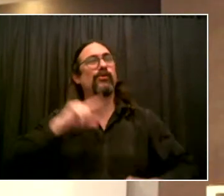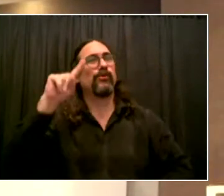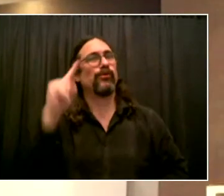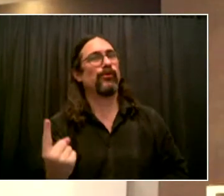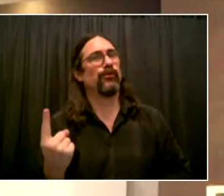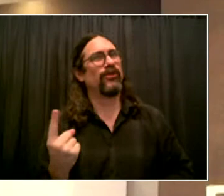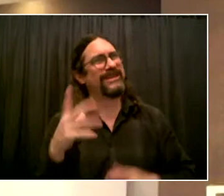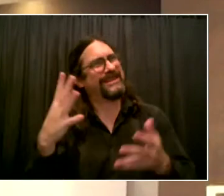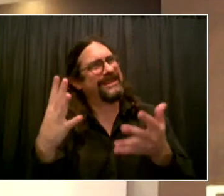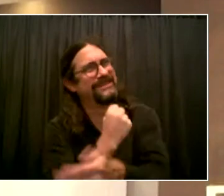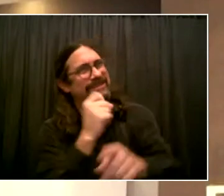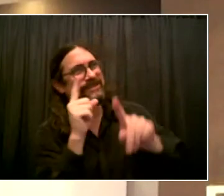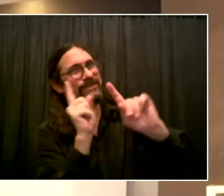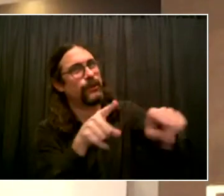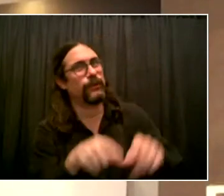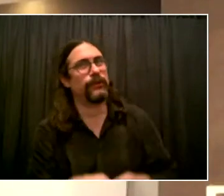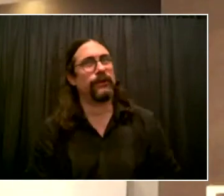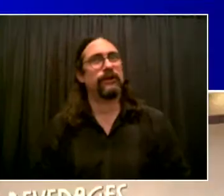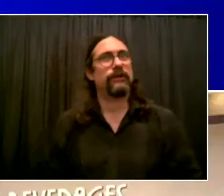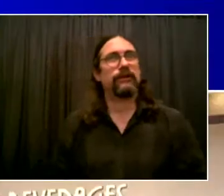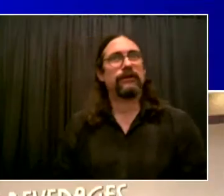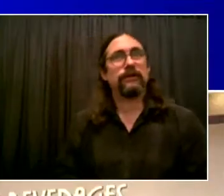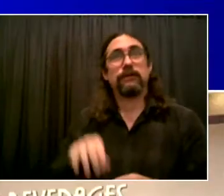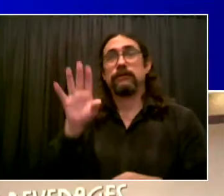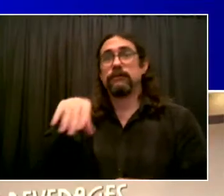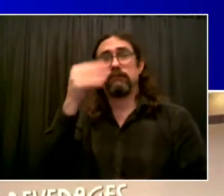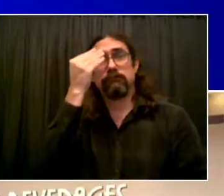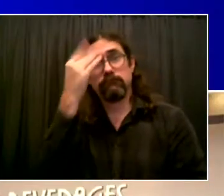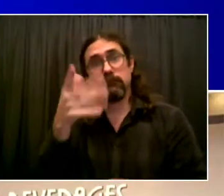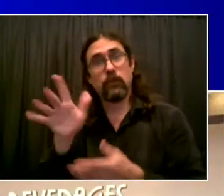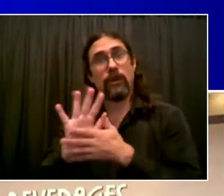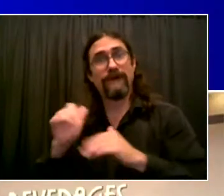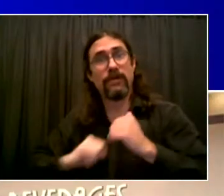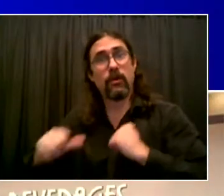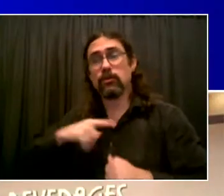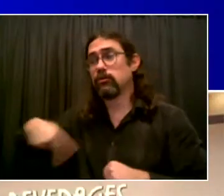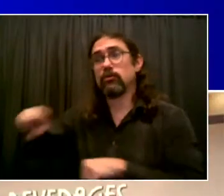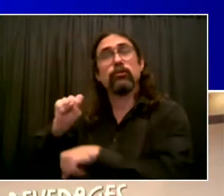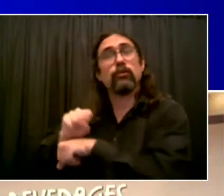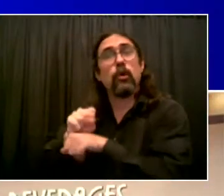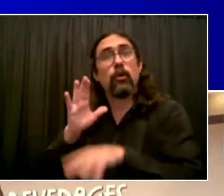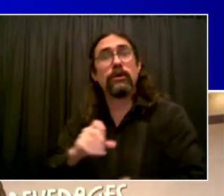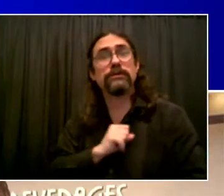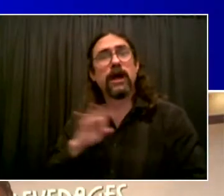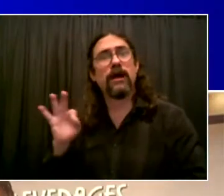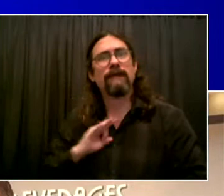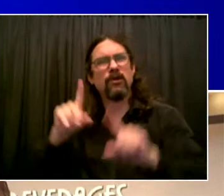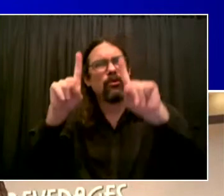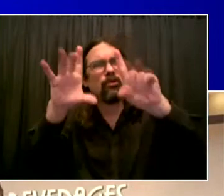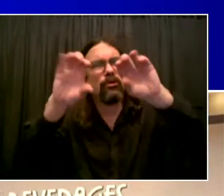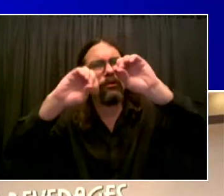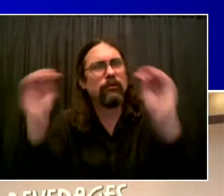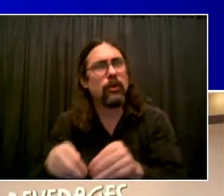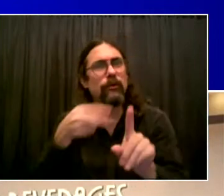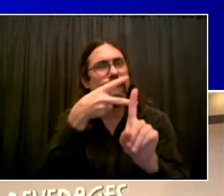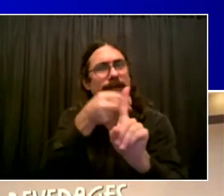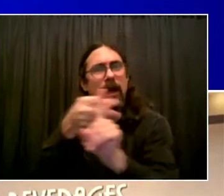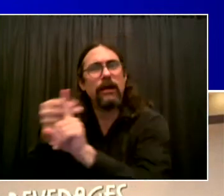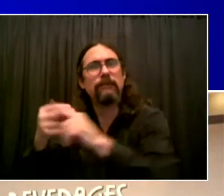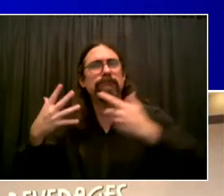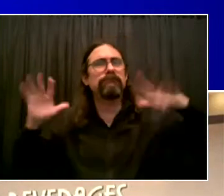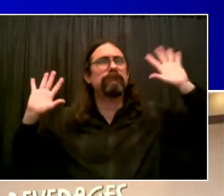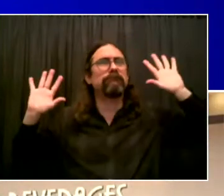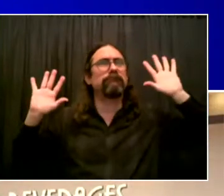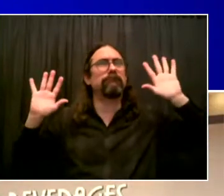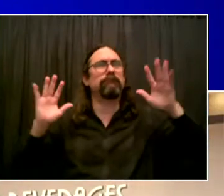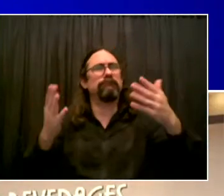out and get some popcorn and soda and enjoy the show. Thank you so much, Joe. Joe, listen, it's very important what you said. Not all these movies are going to be streaming.